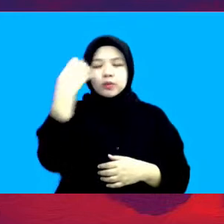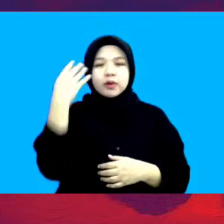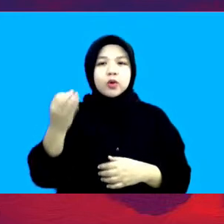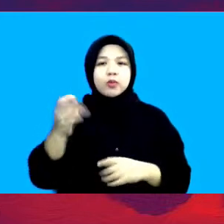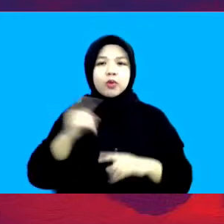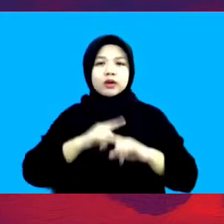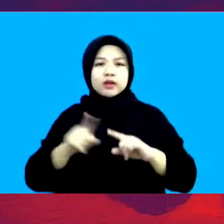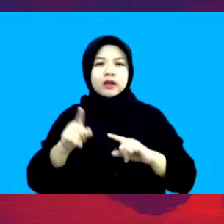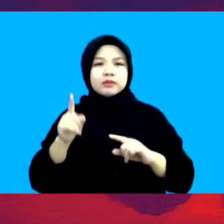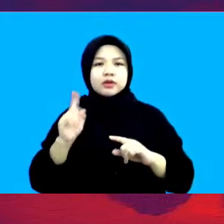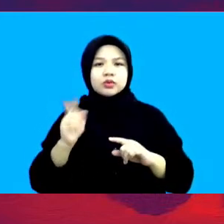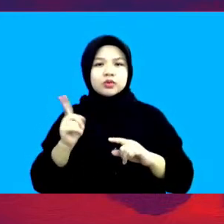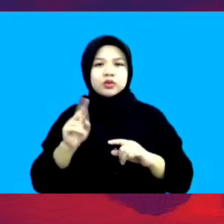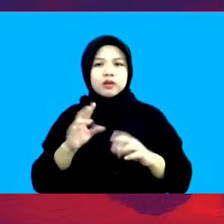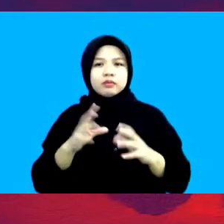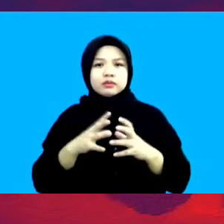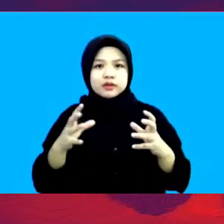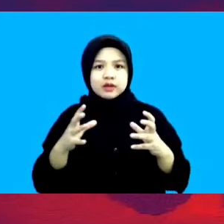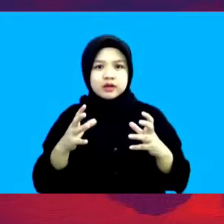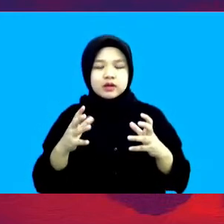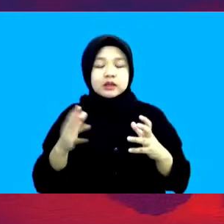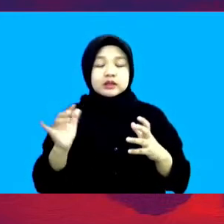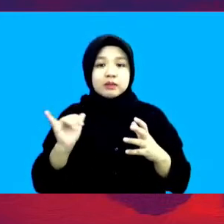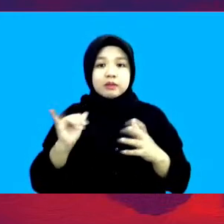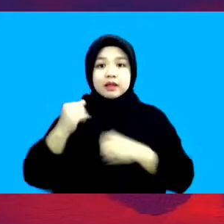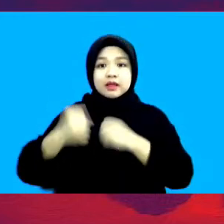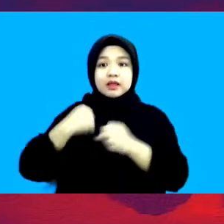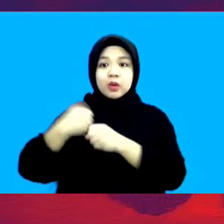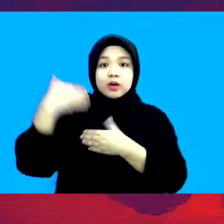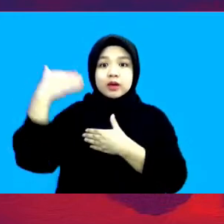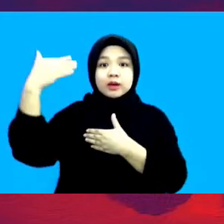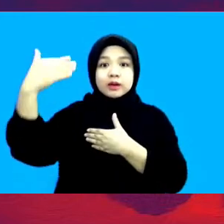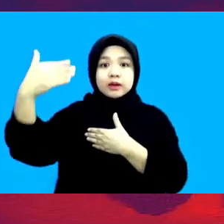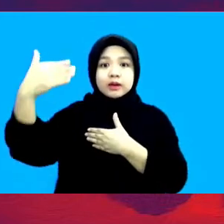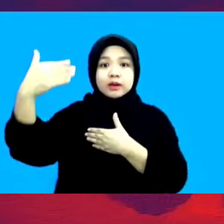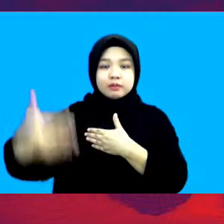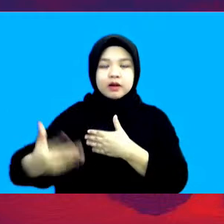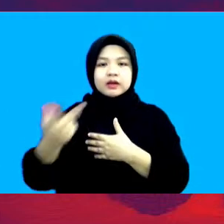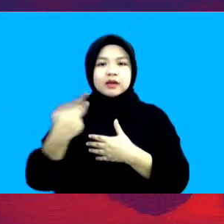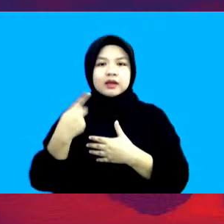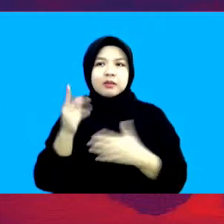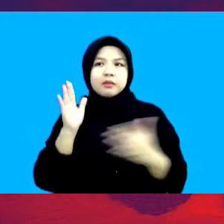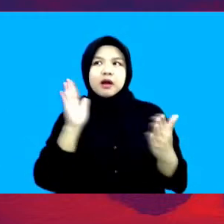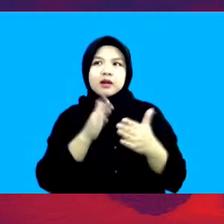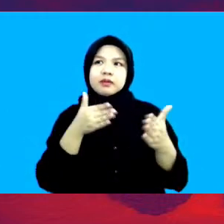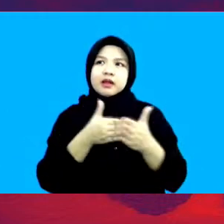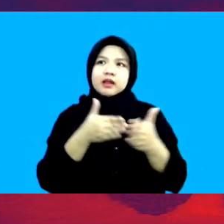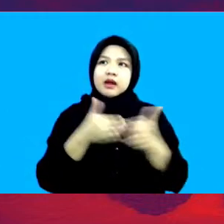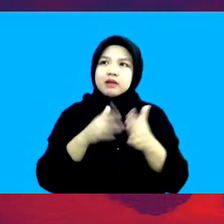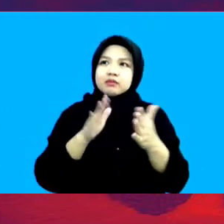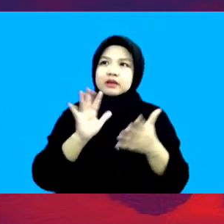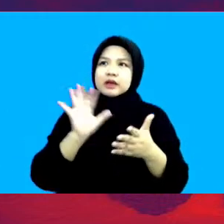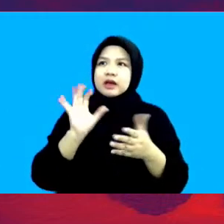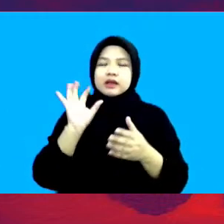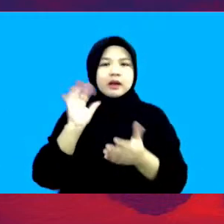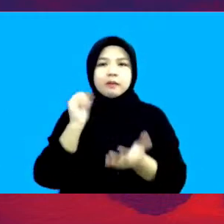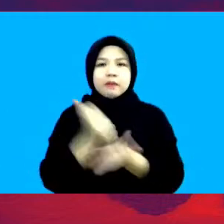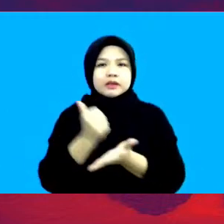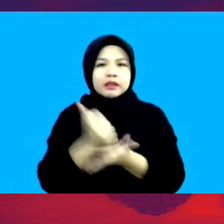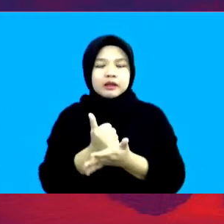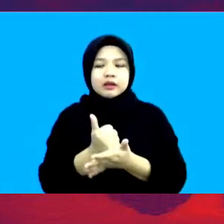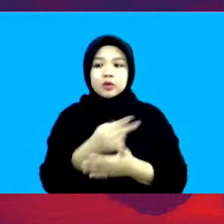and also next year. That means that not only that we're facing uncertainty and challenges this year in Indonesia and also globally,